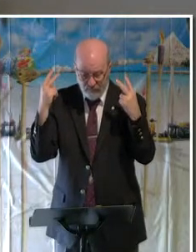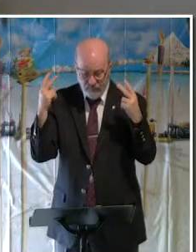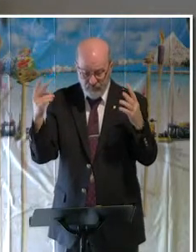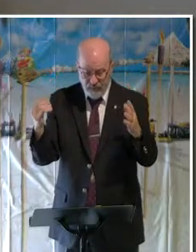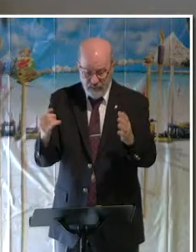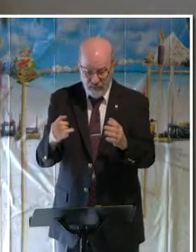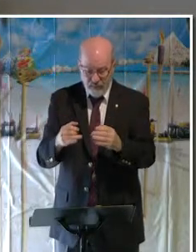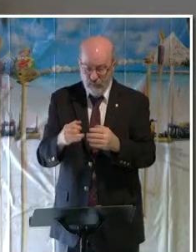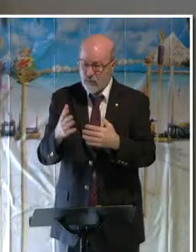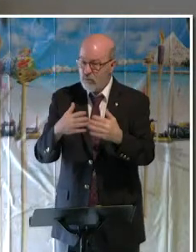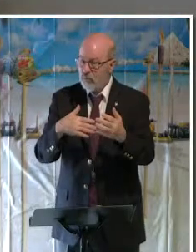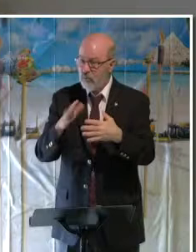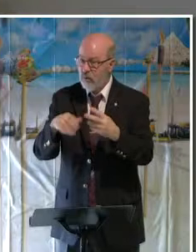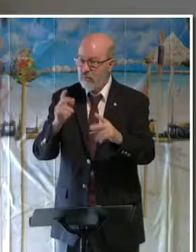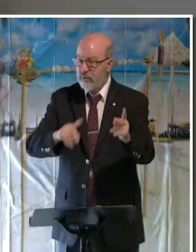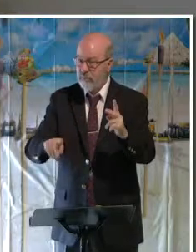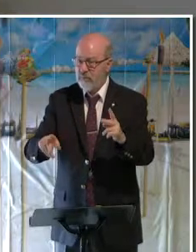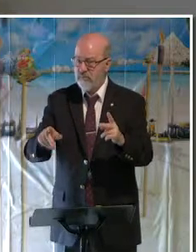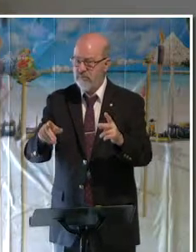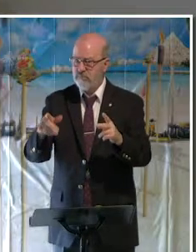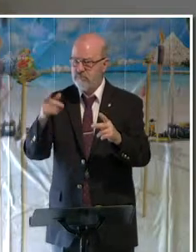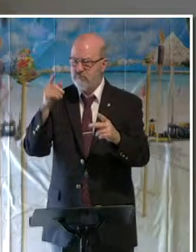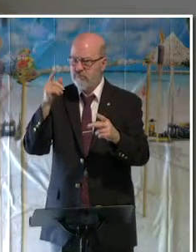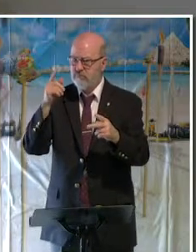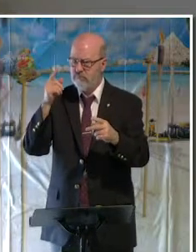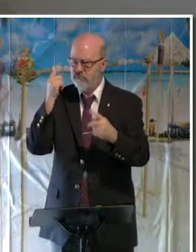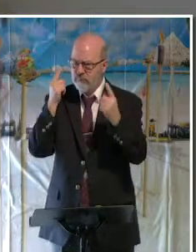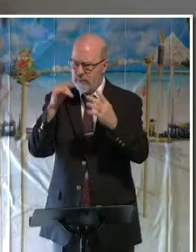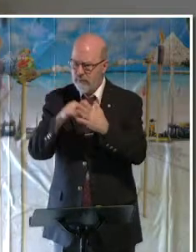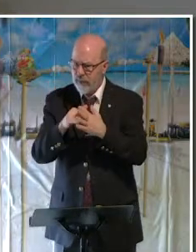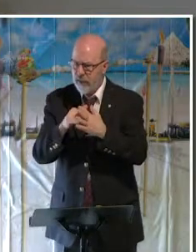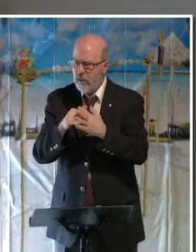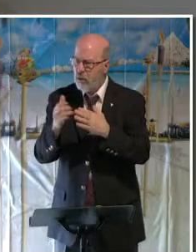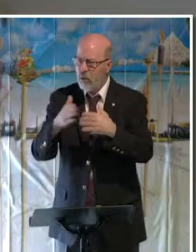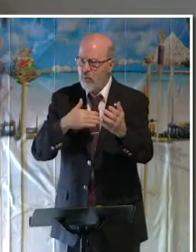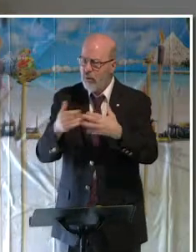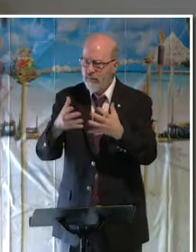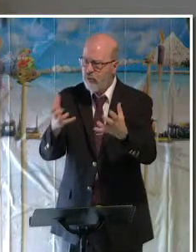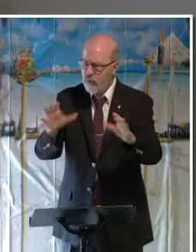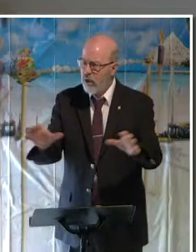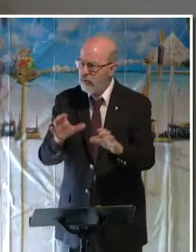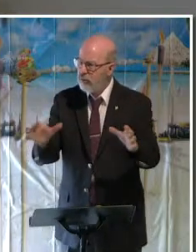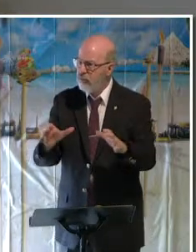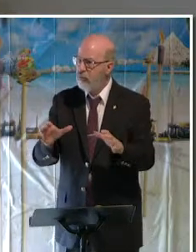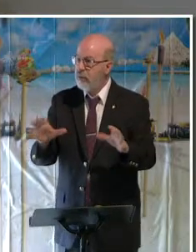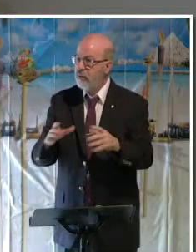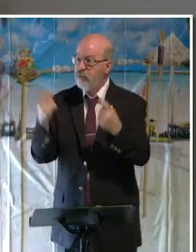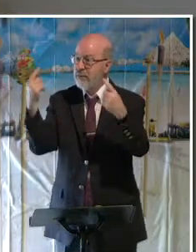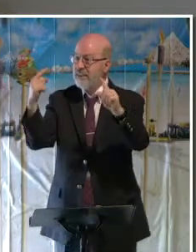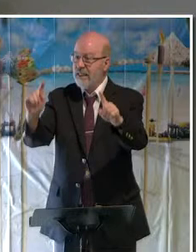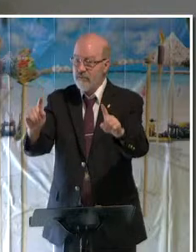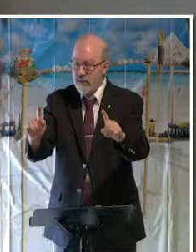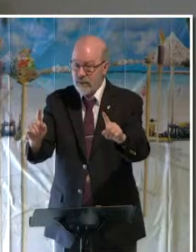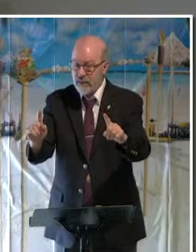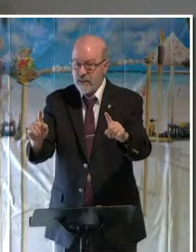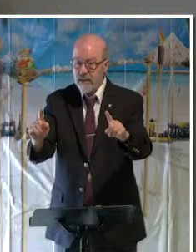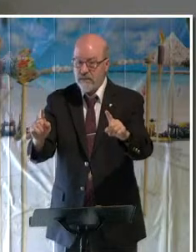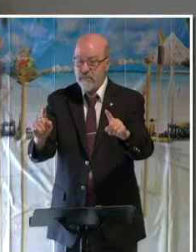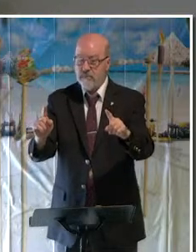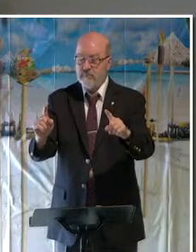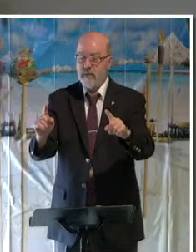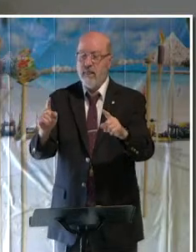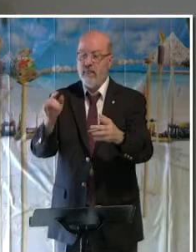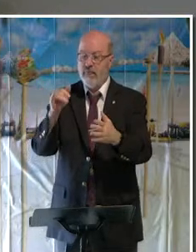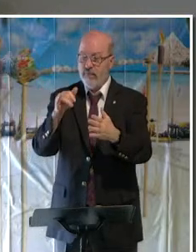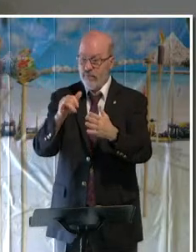vain." Would everybody in this room just acknowledge for a moment, whatever you want to do and do successfully and be and